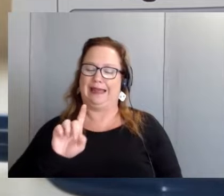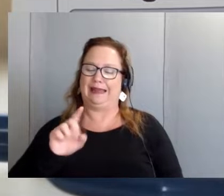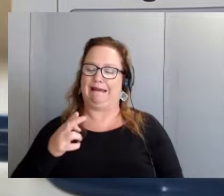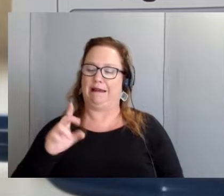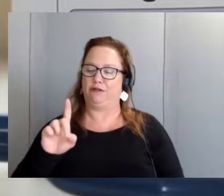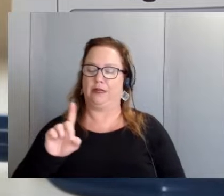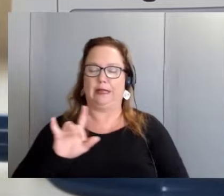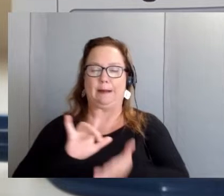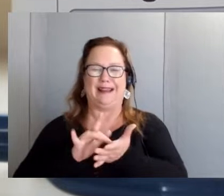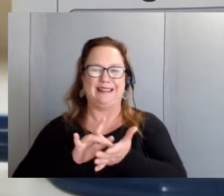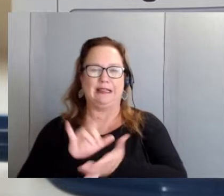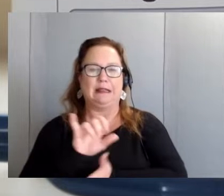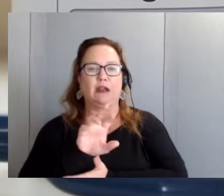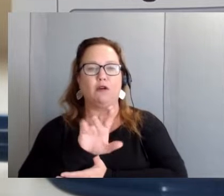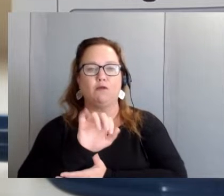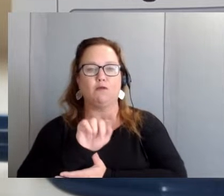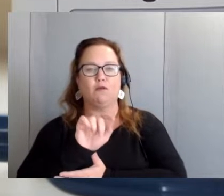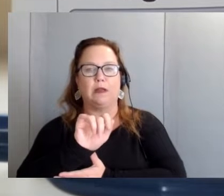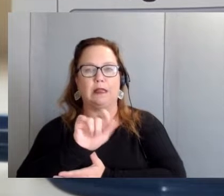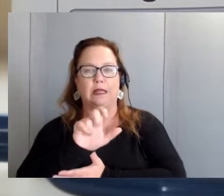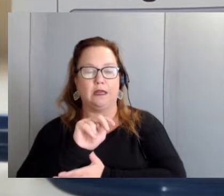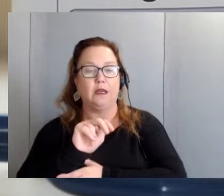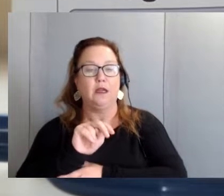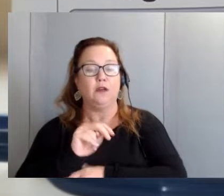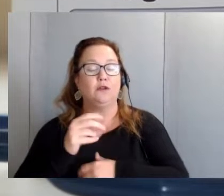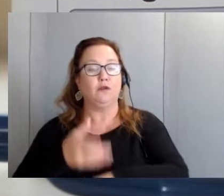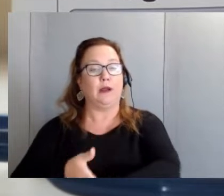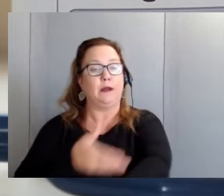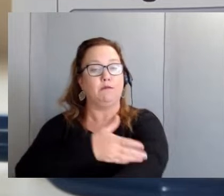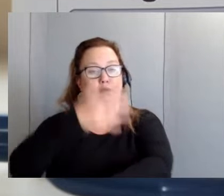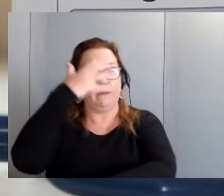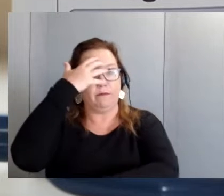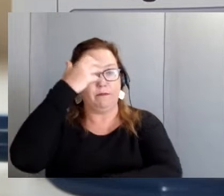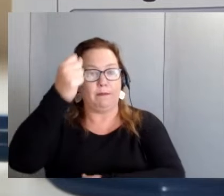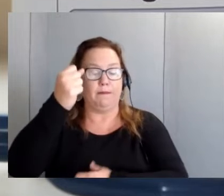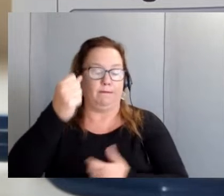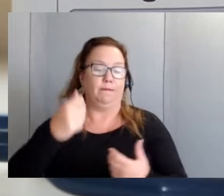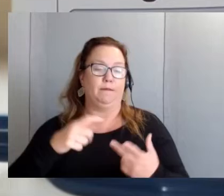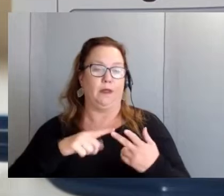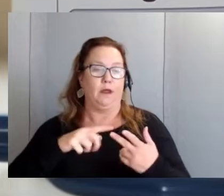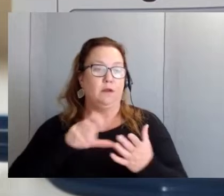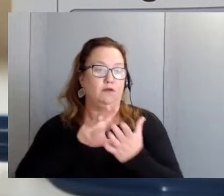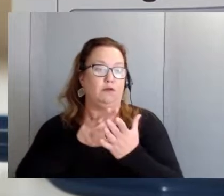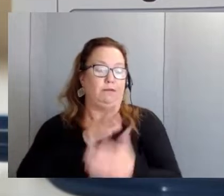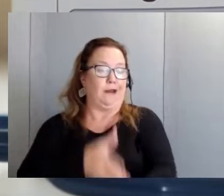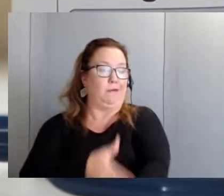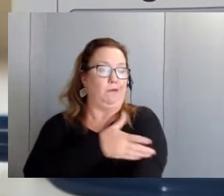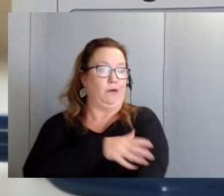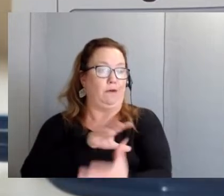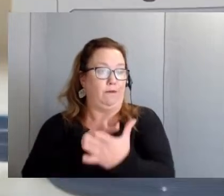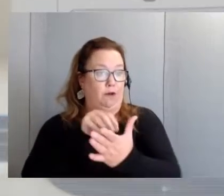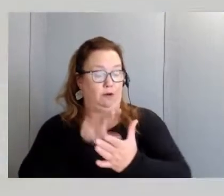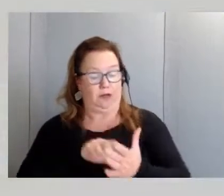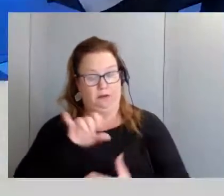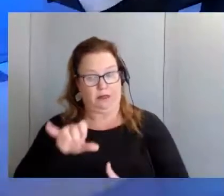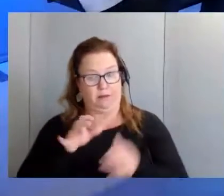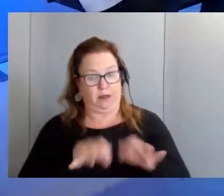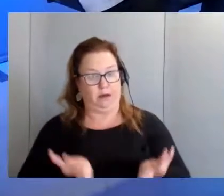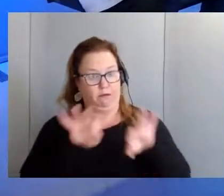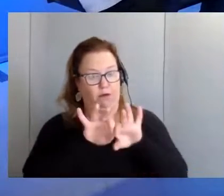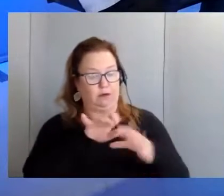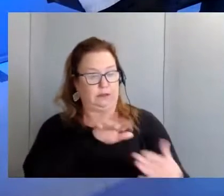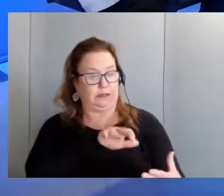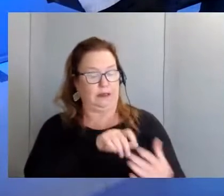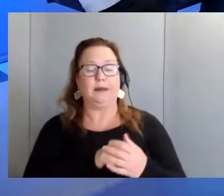Ritalin to reduce apathy and improve memory and learning. Would this be something that would be worth a clinical trial? Yeah, so this is